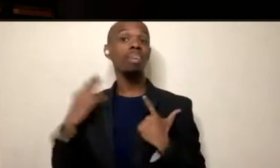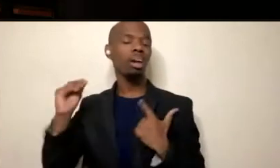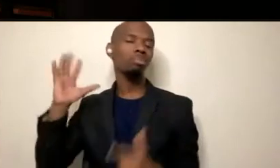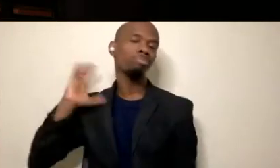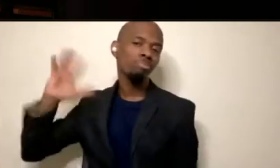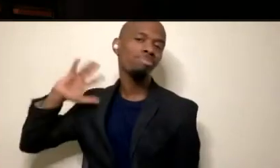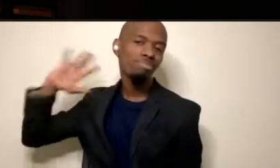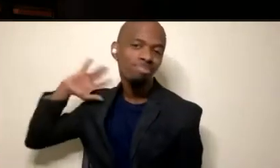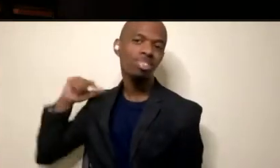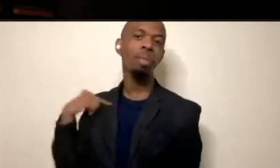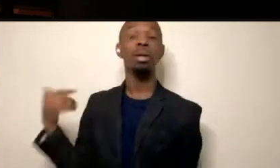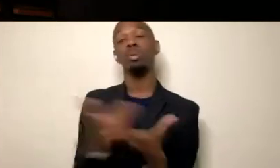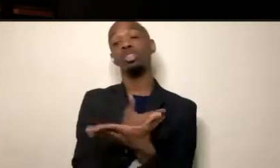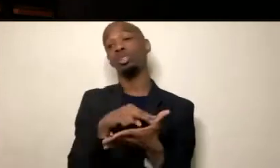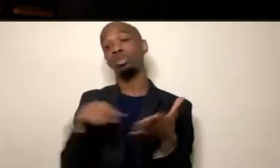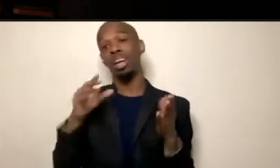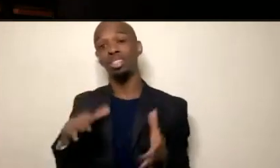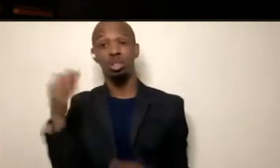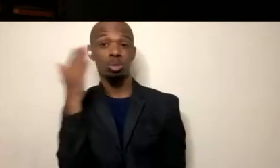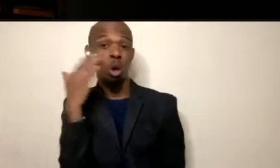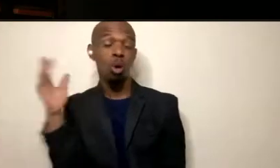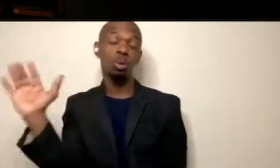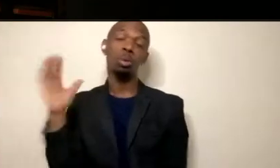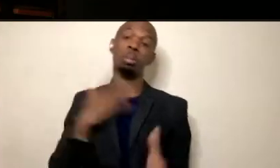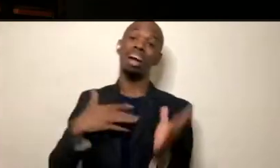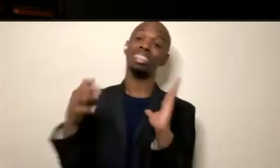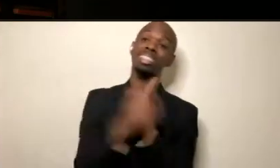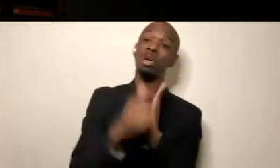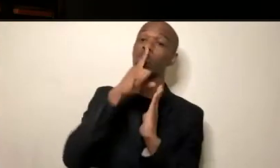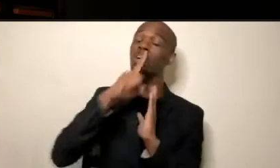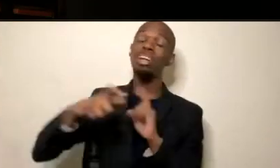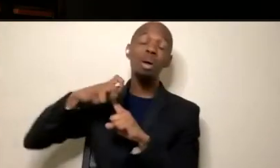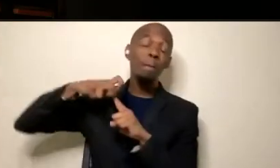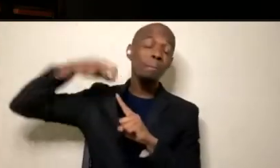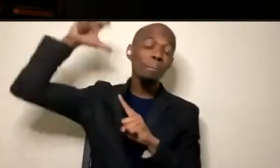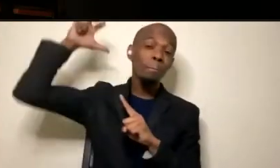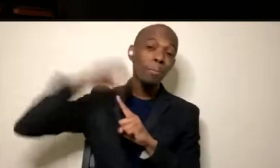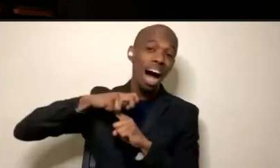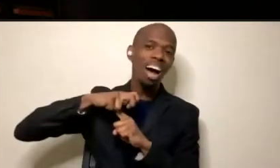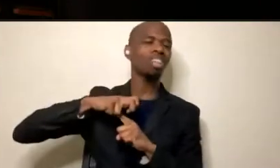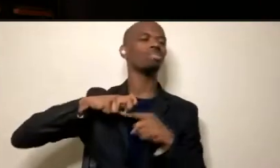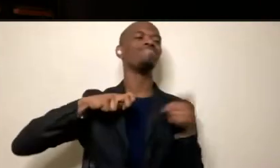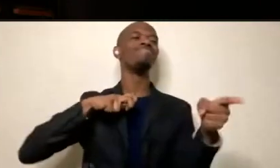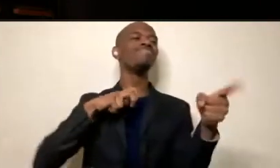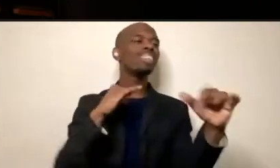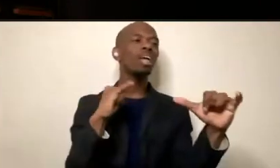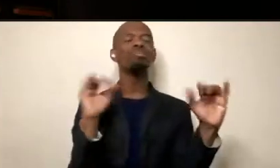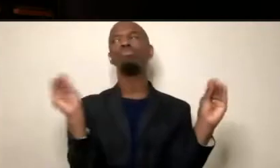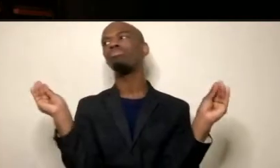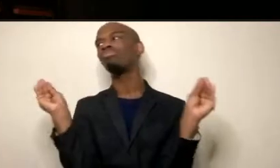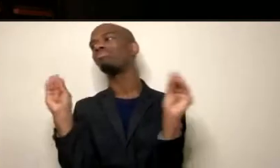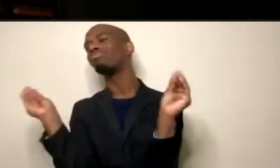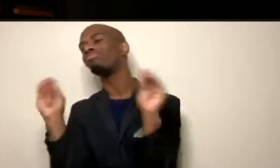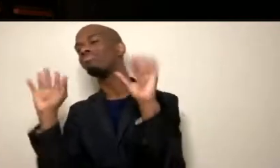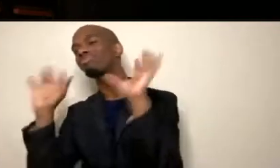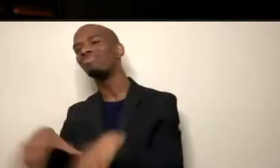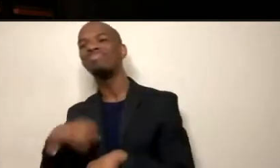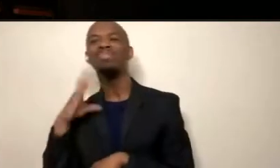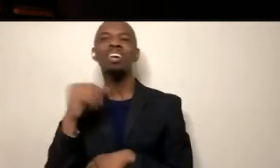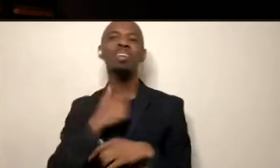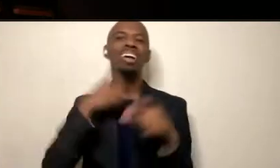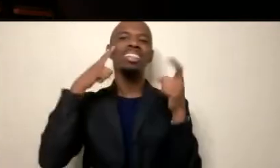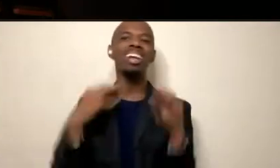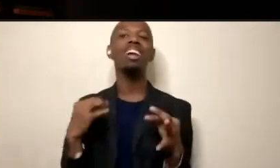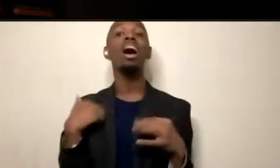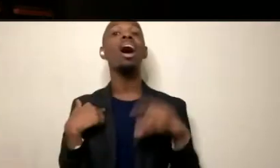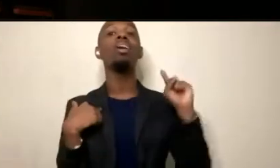honey. They never danced like I danced, but I rocked it, right? Then I took it to theater. I was like, The Legend of Lily Overstreet became a phenomenal